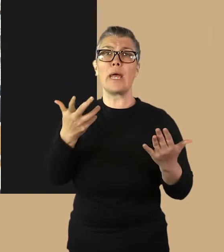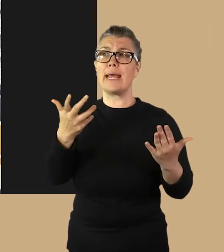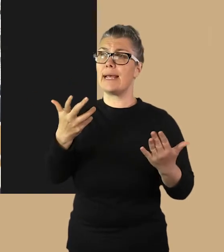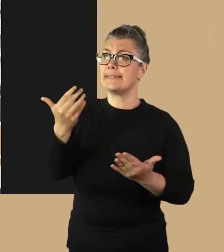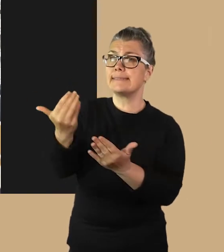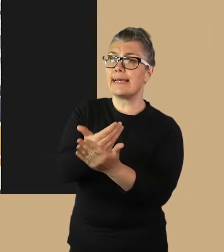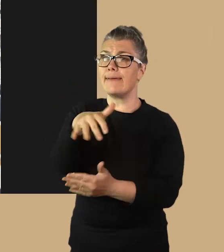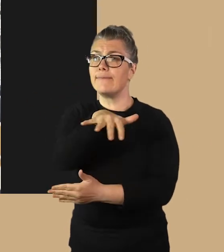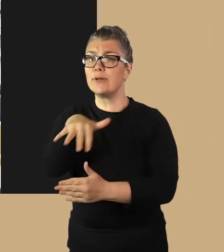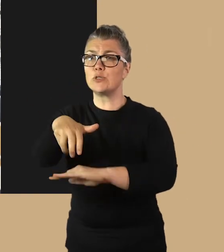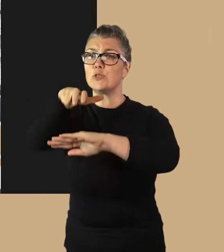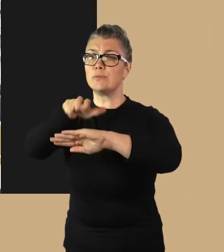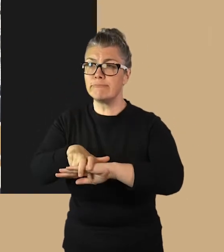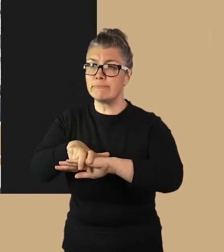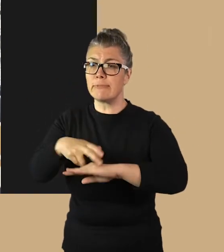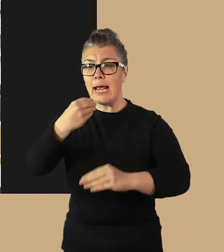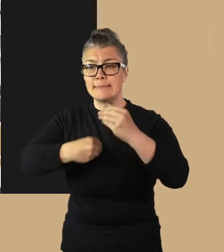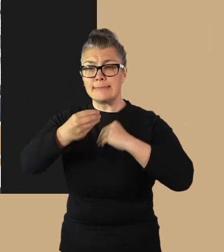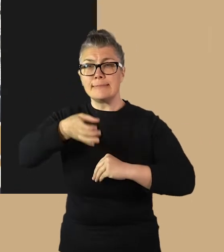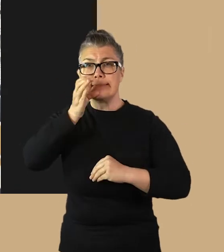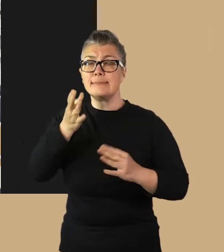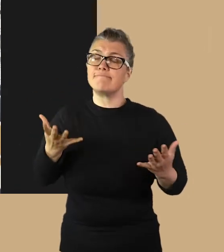a single place where I felt safe to sit down.